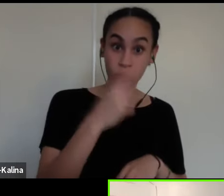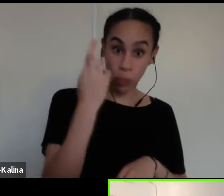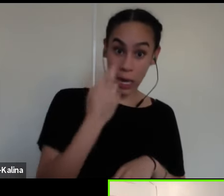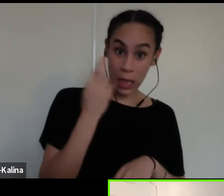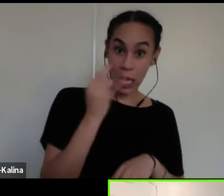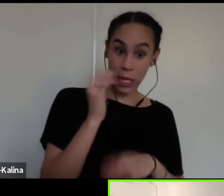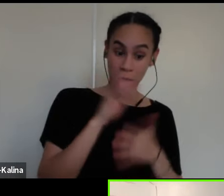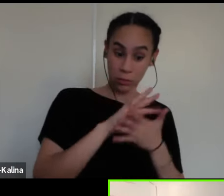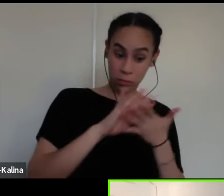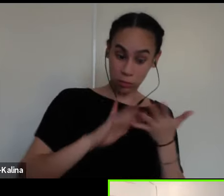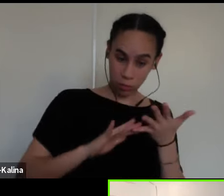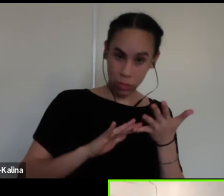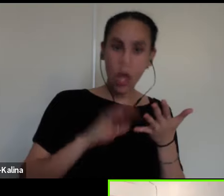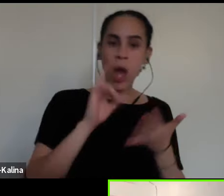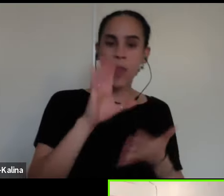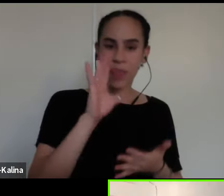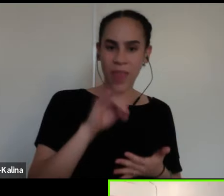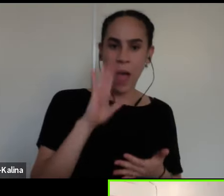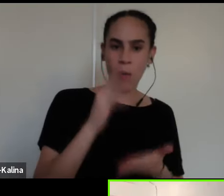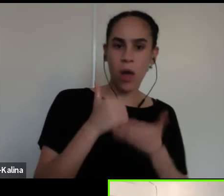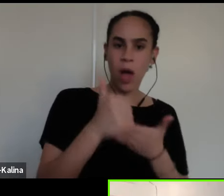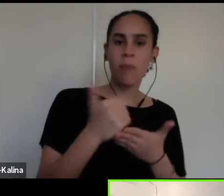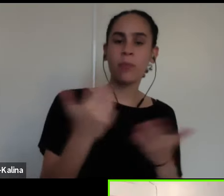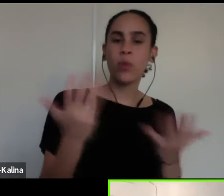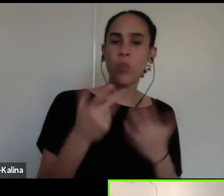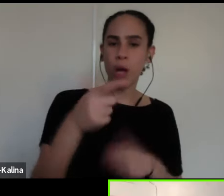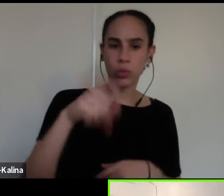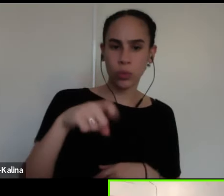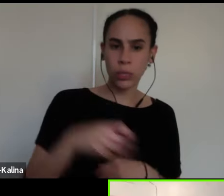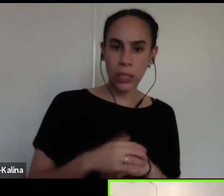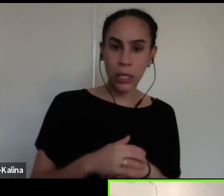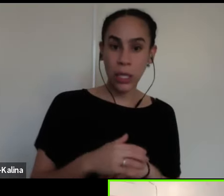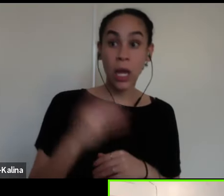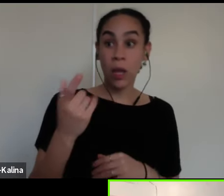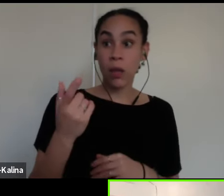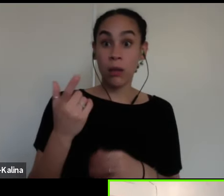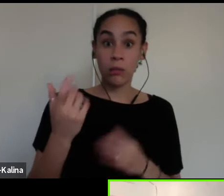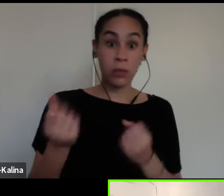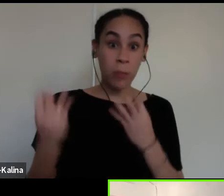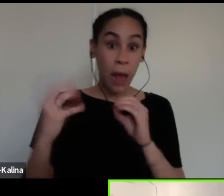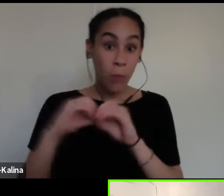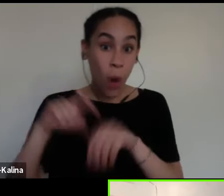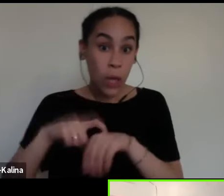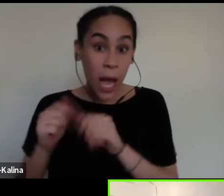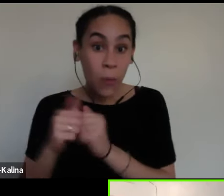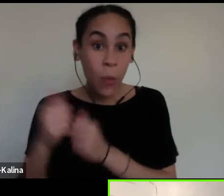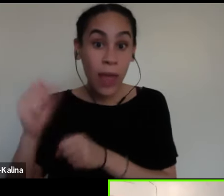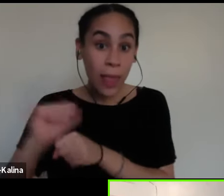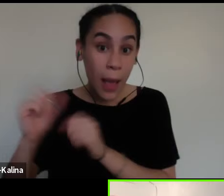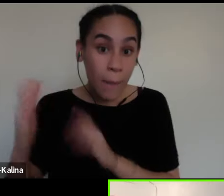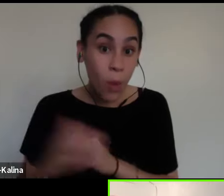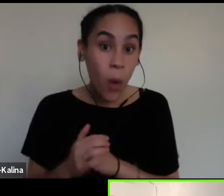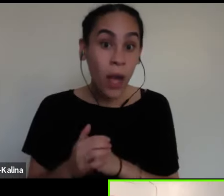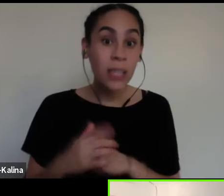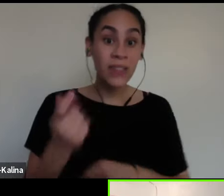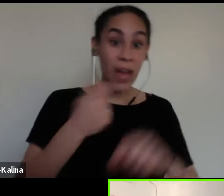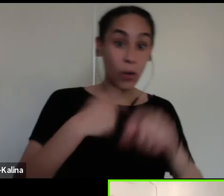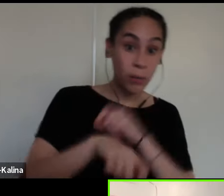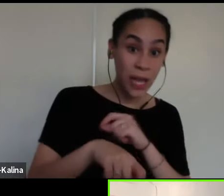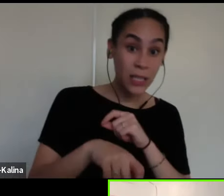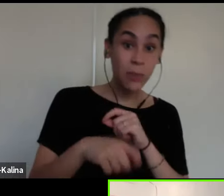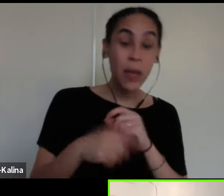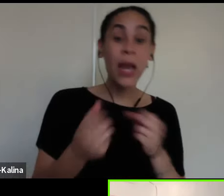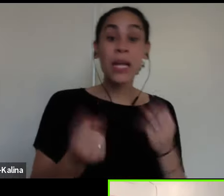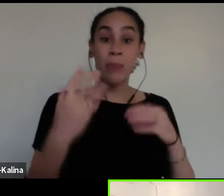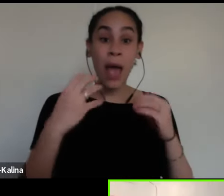that is spend more time with your employees, spend less time with your employees, find a replacement, resign, shut down your company, right? Like,